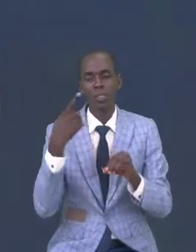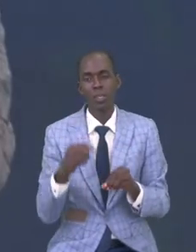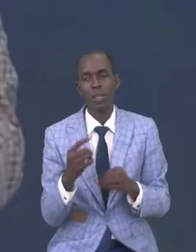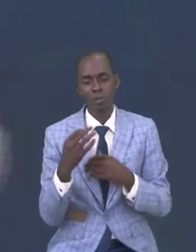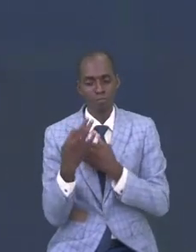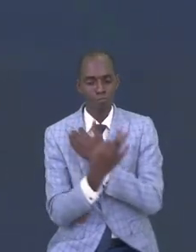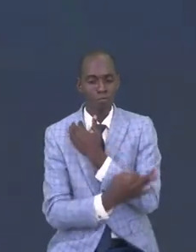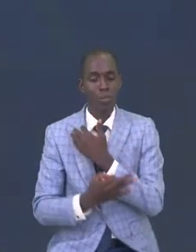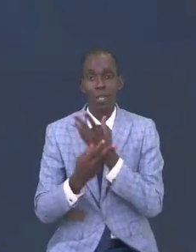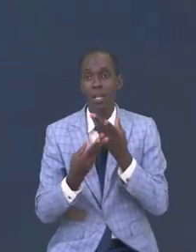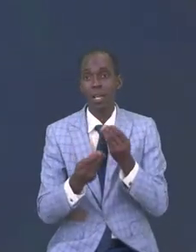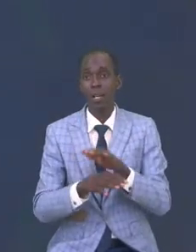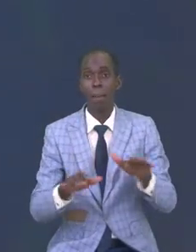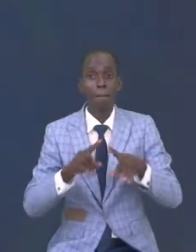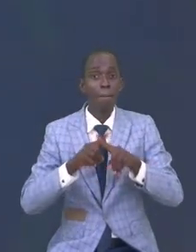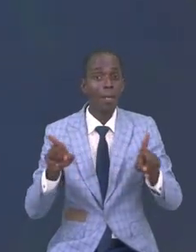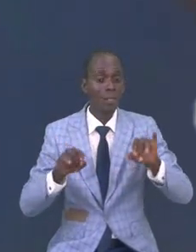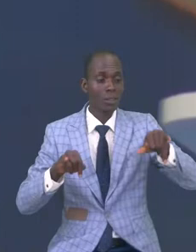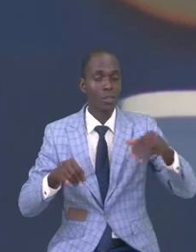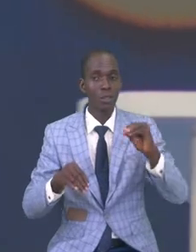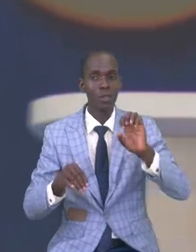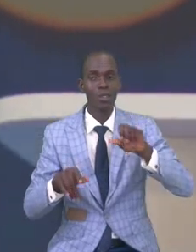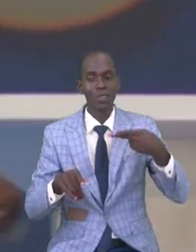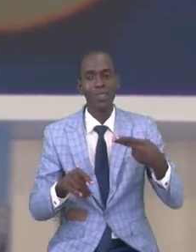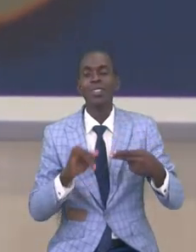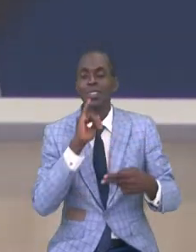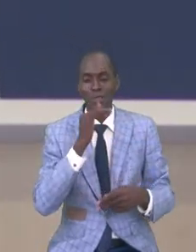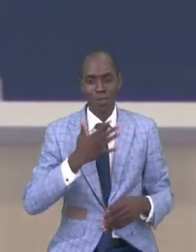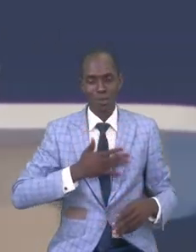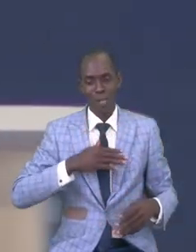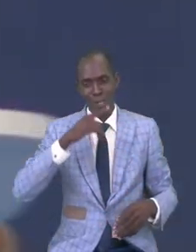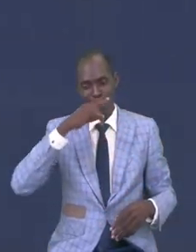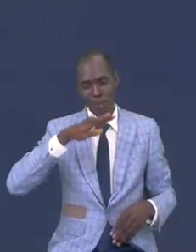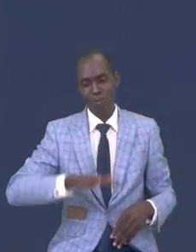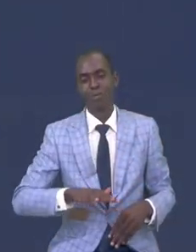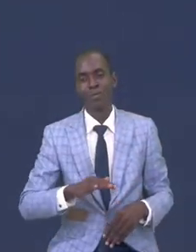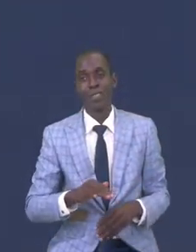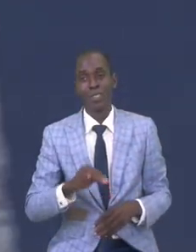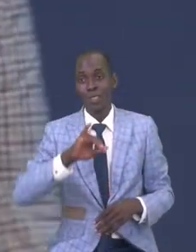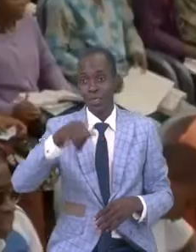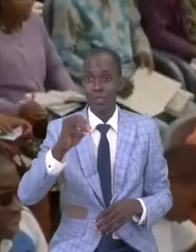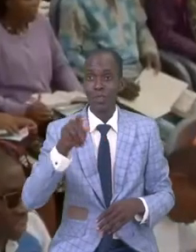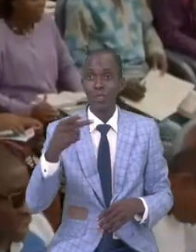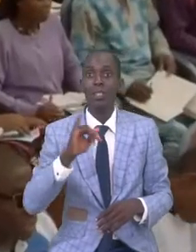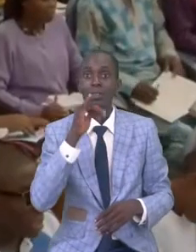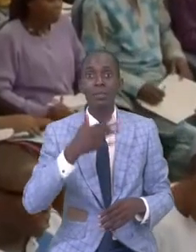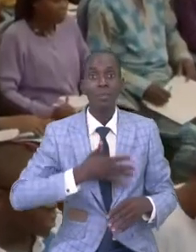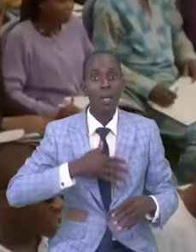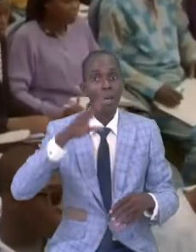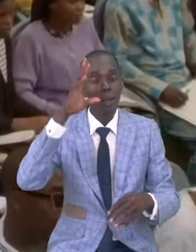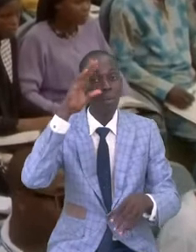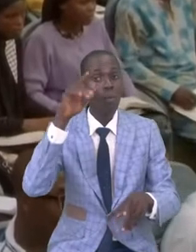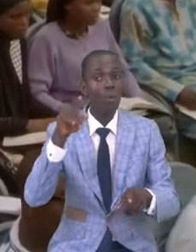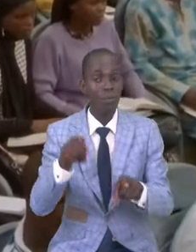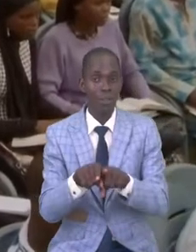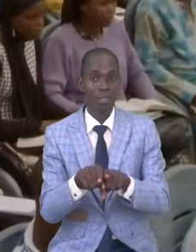But Joseph is my brother. I said, it's my brother. The